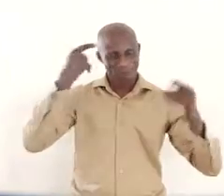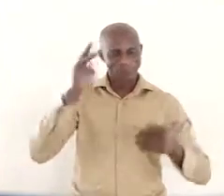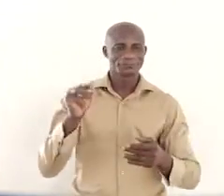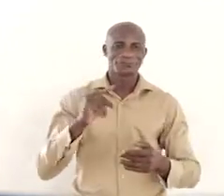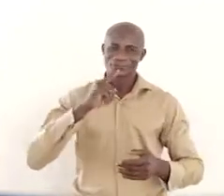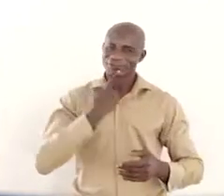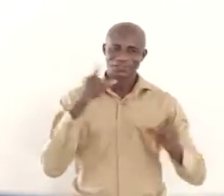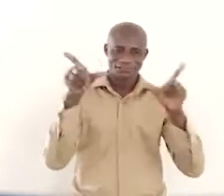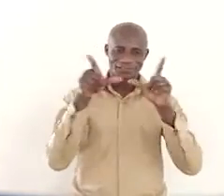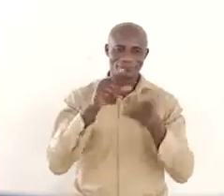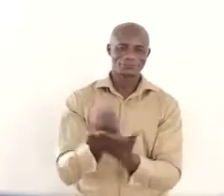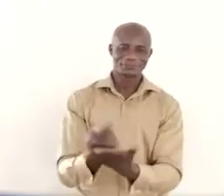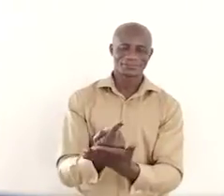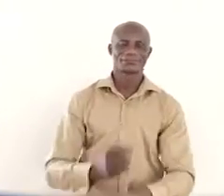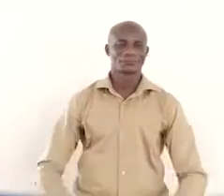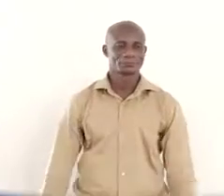of applause.